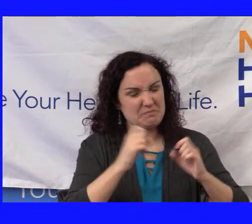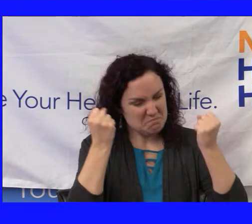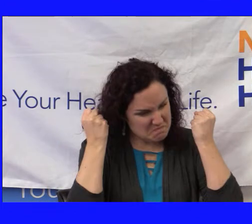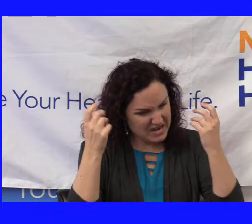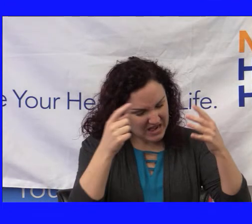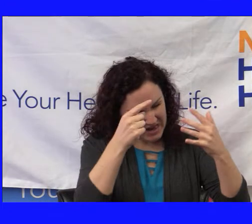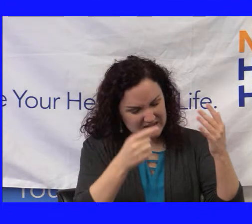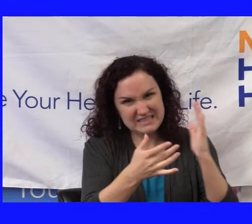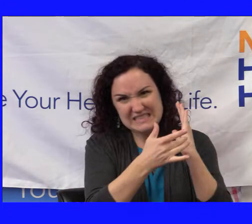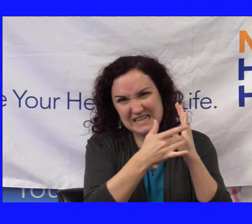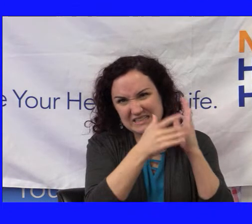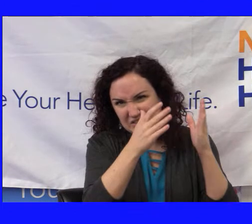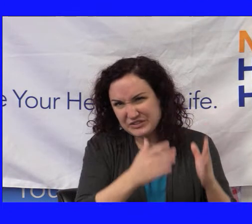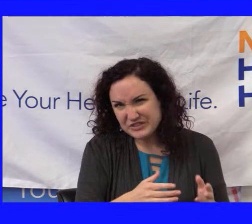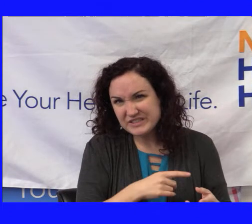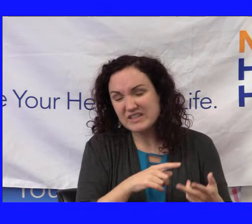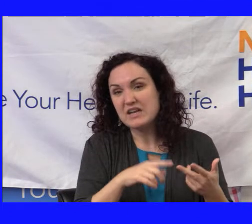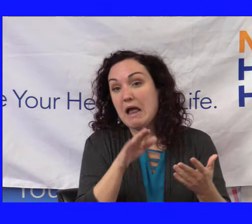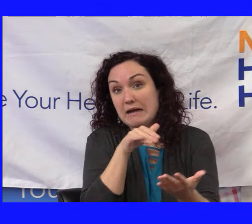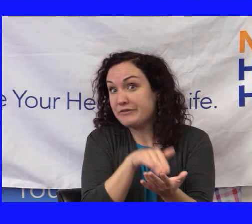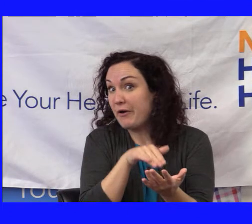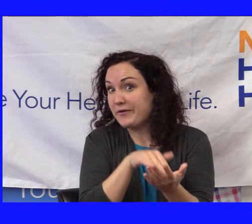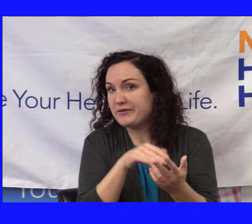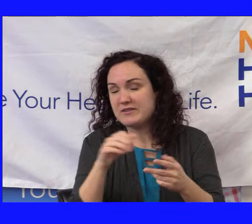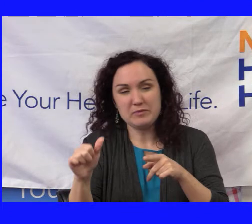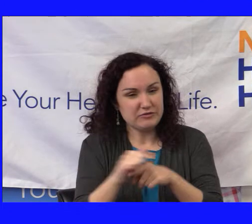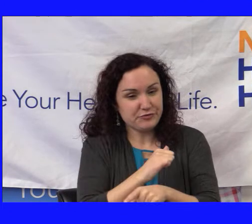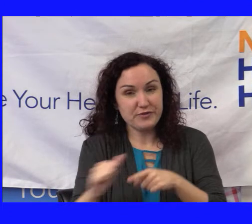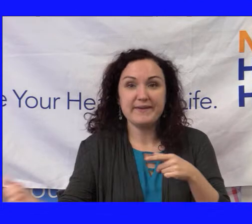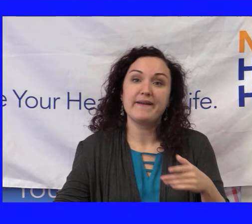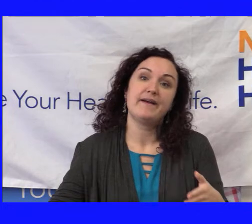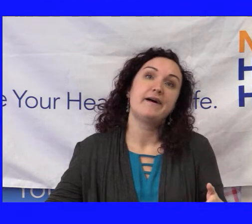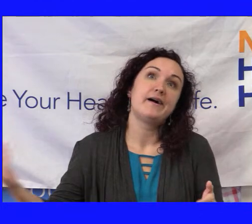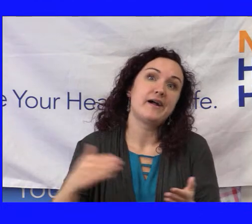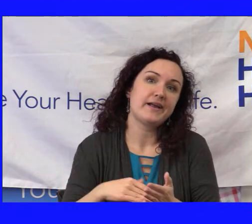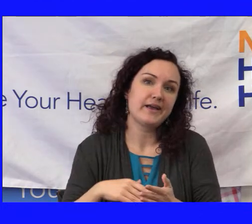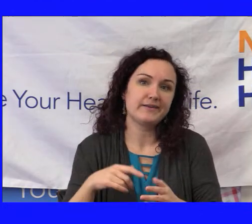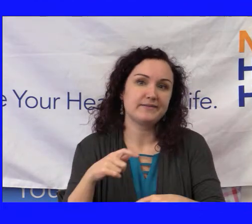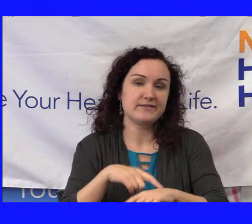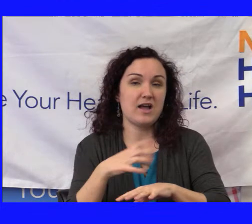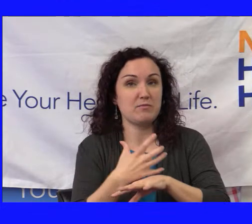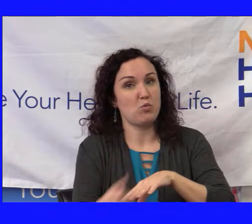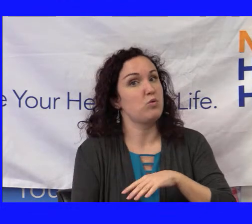PACS administrators, and physicians that would need to be retrained on the new system.